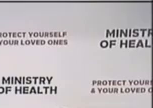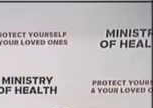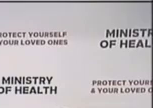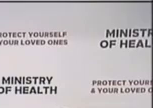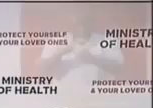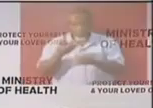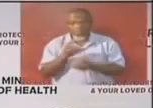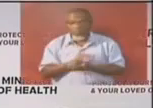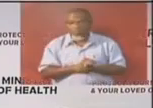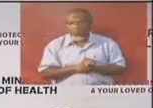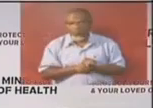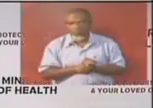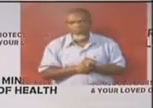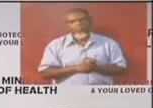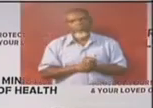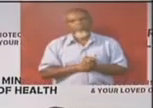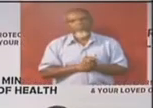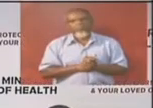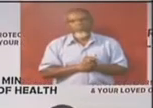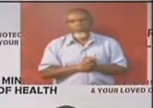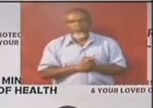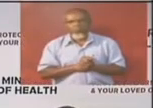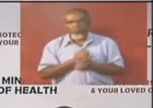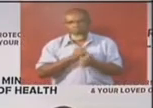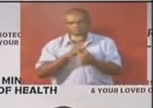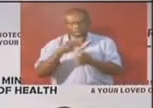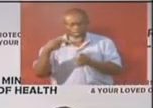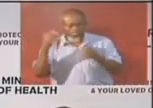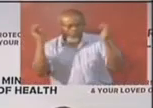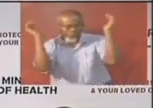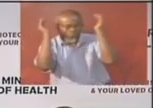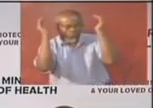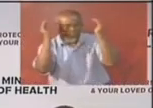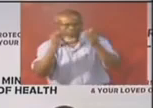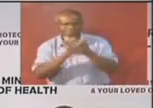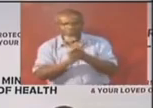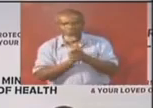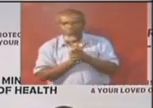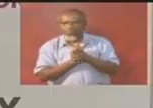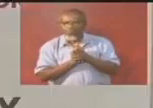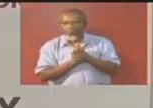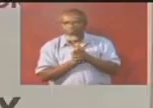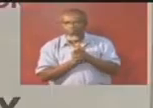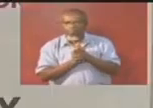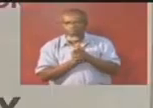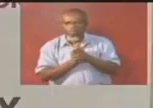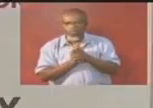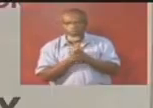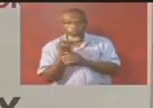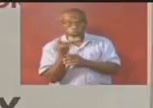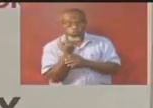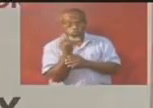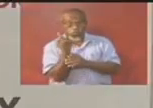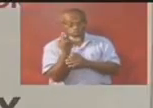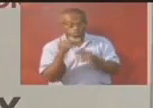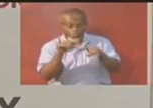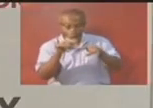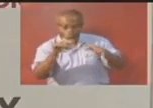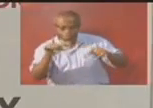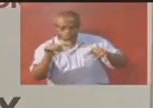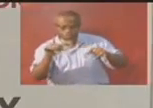Thank you very much. Dr. Hines, would you? Okay. Now, the only metric that we would have for